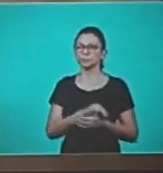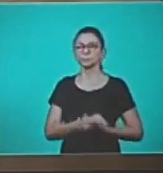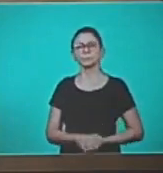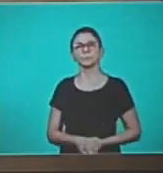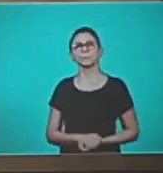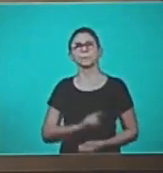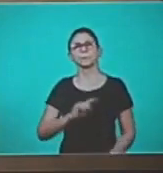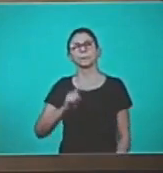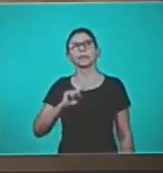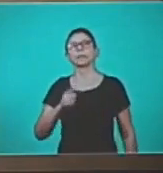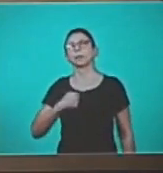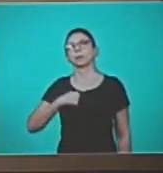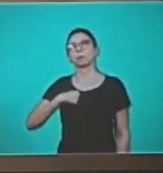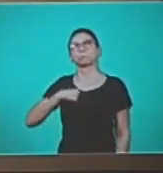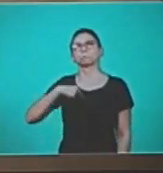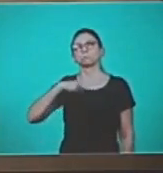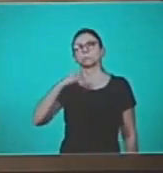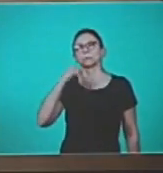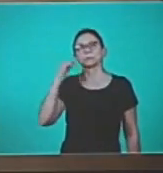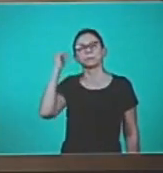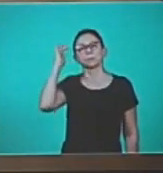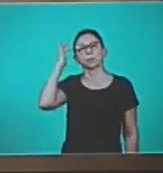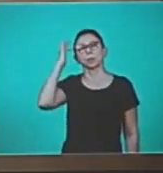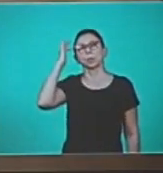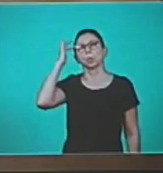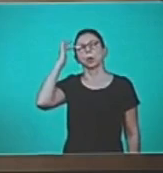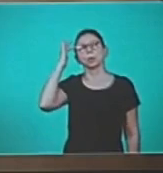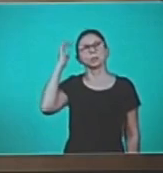That's what matters. No.